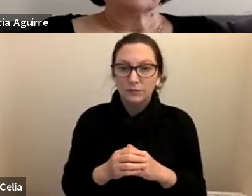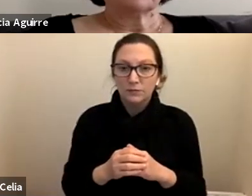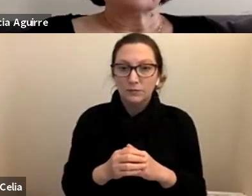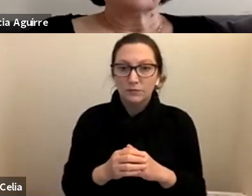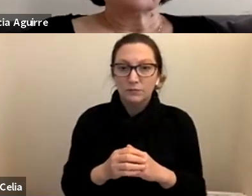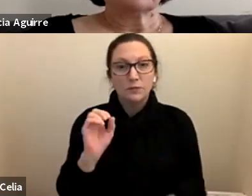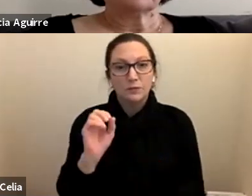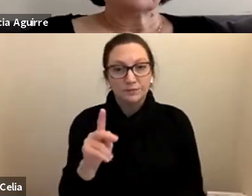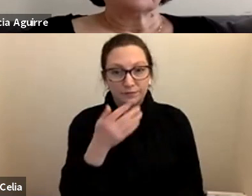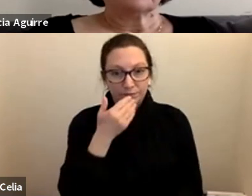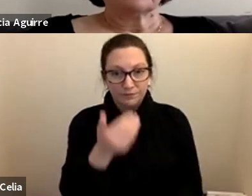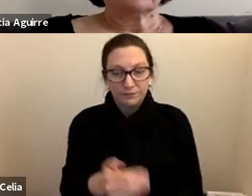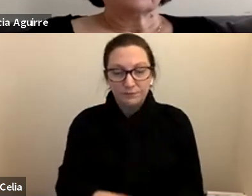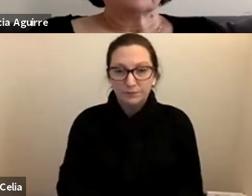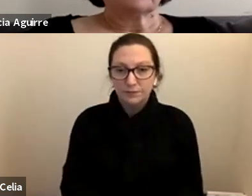Okay, thank you.